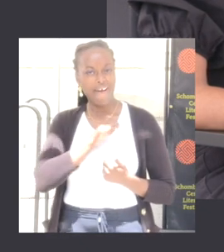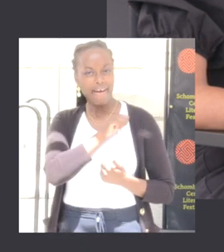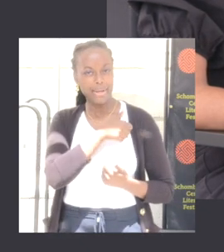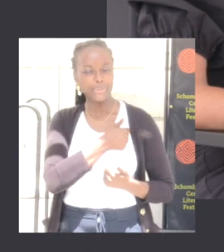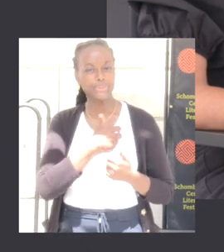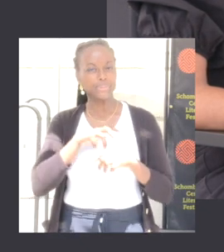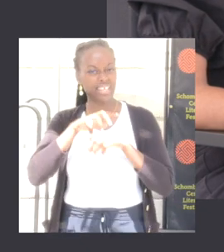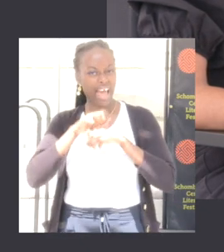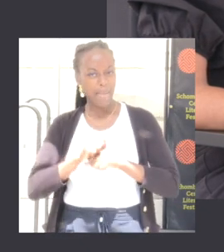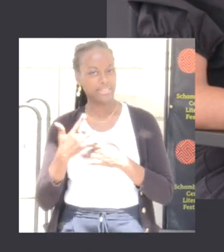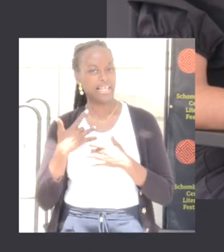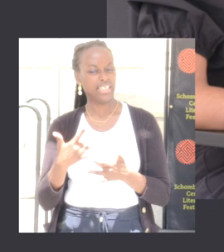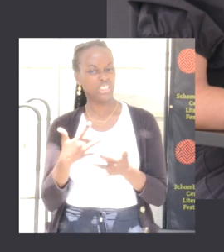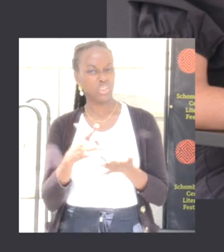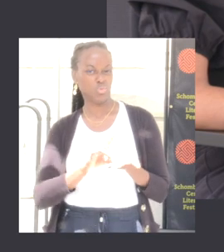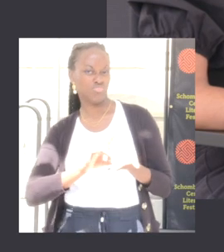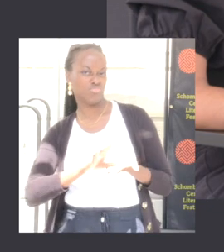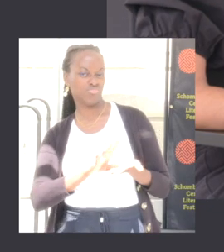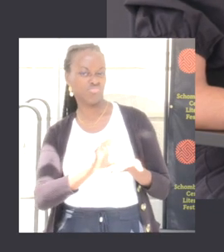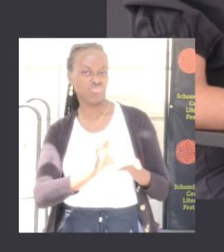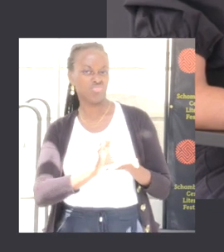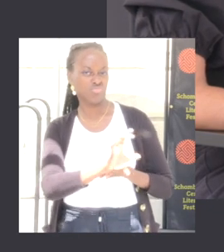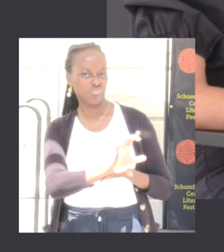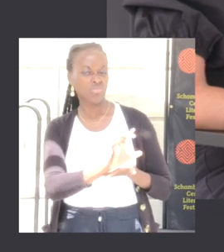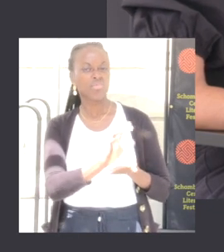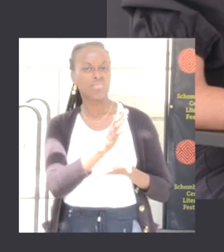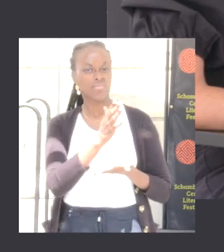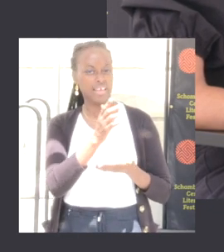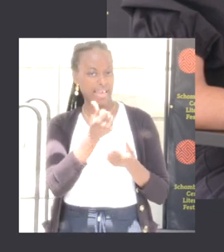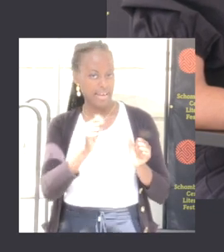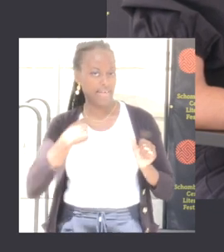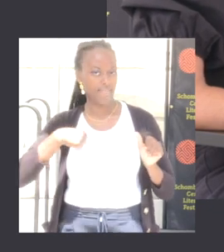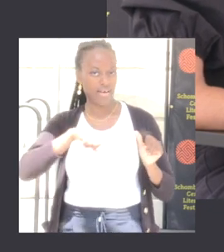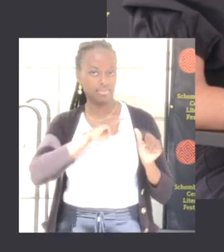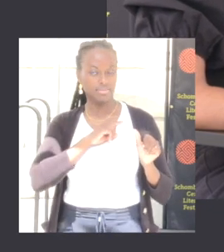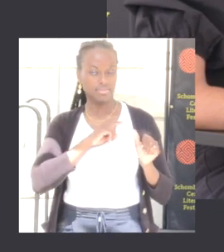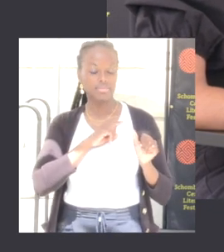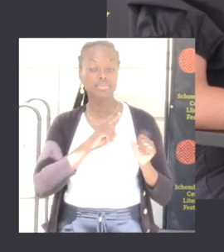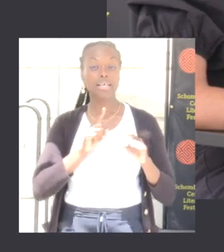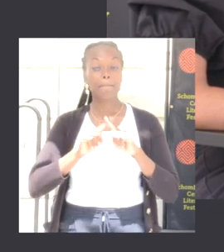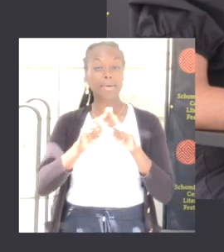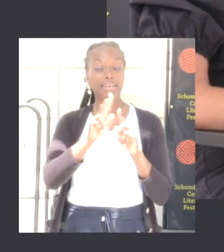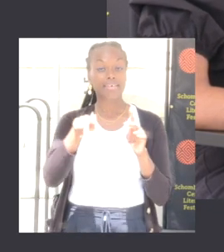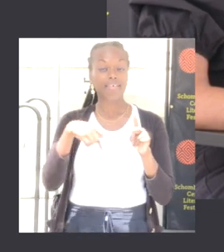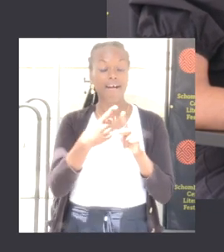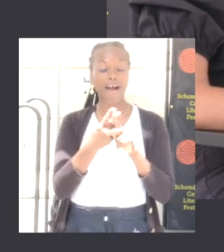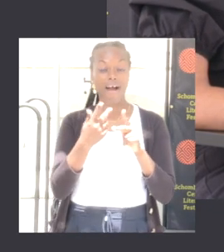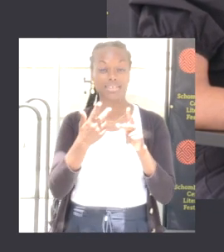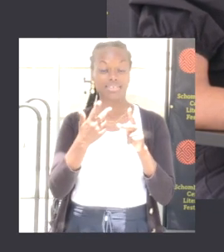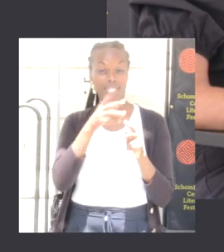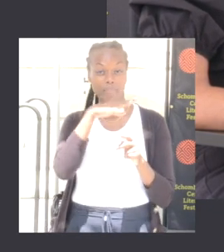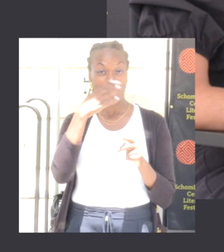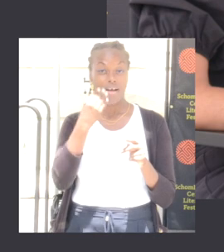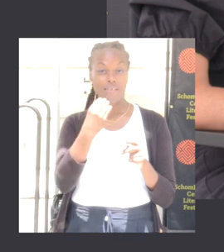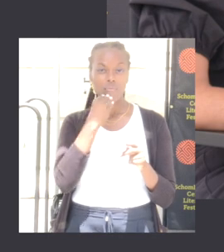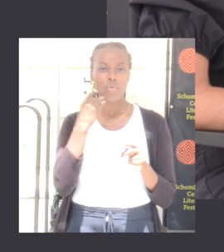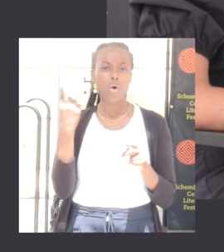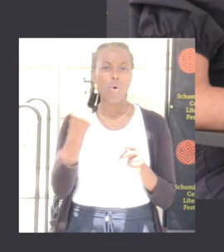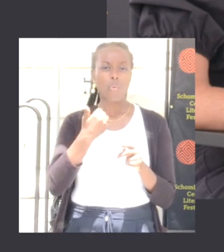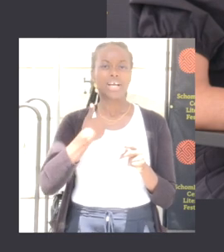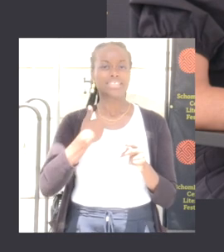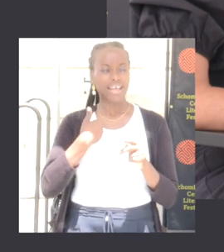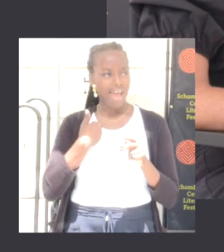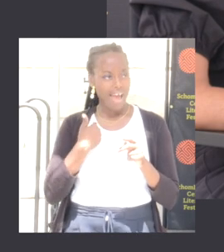reject, or erase any one of us. The many mansions of black food have always had and will always have room for